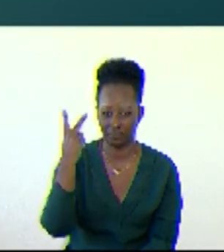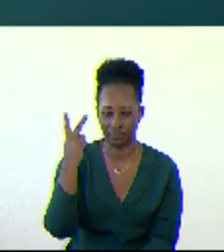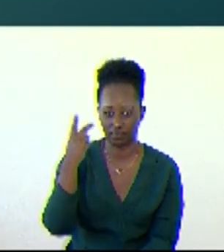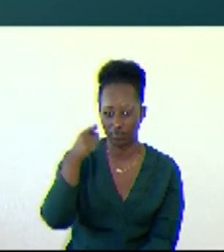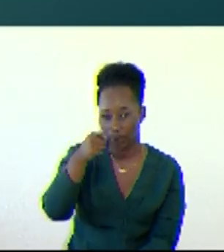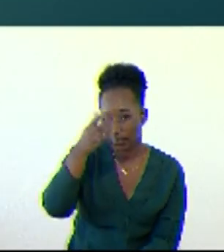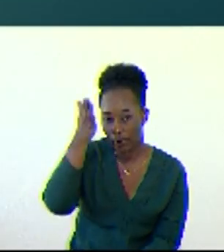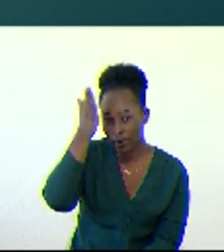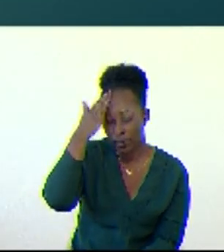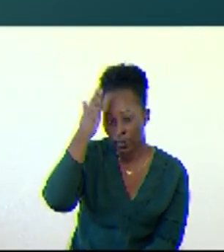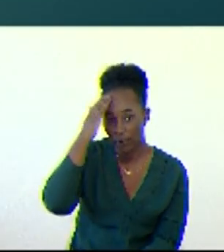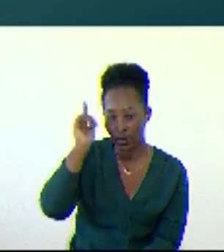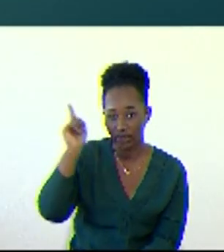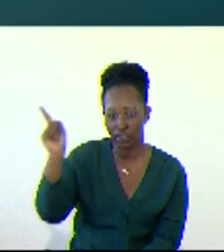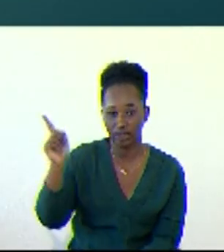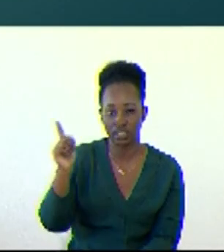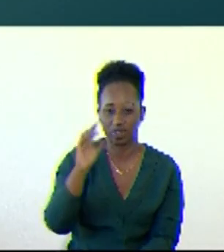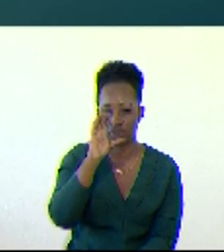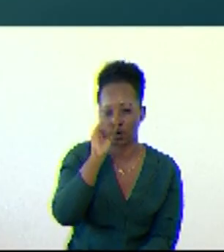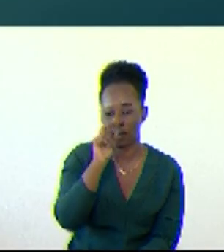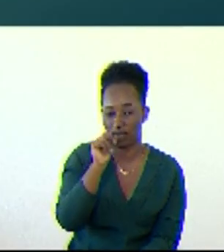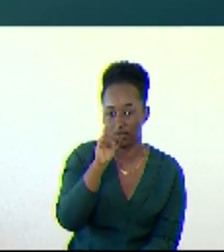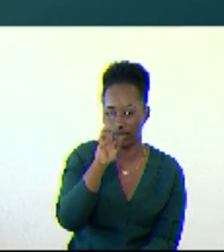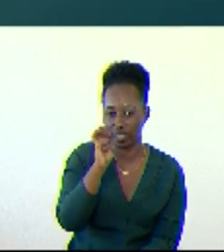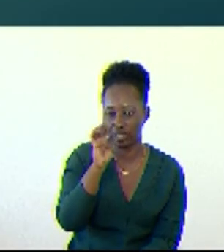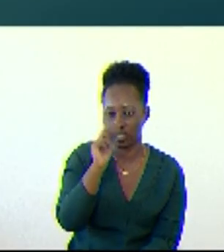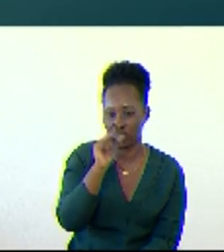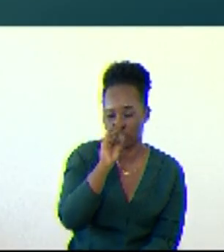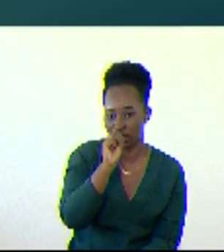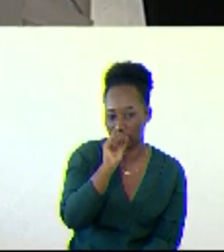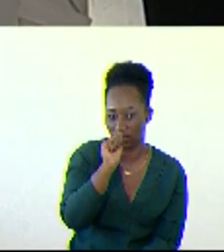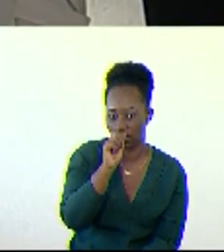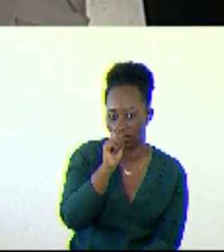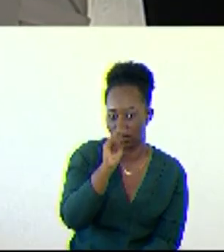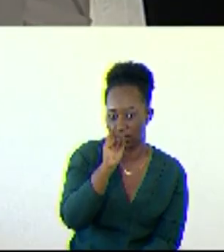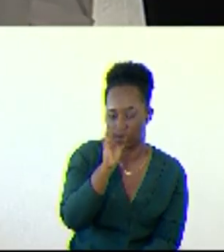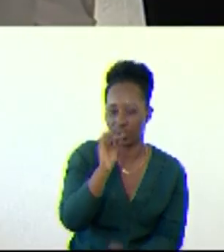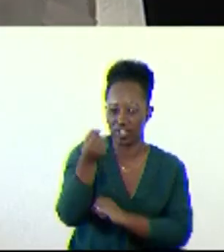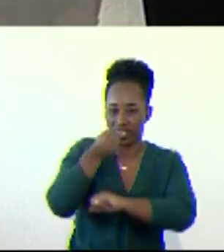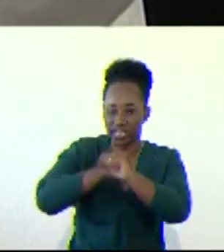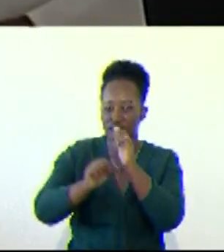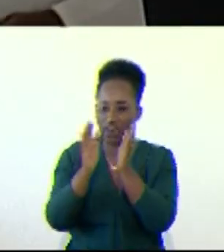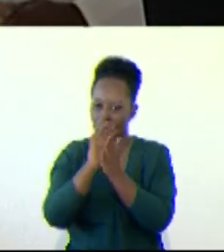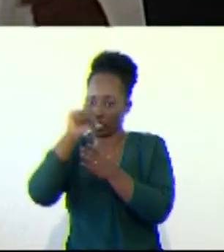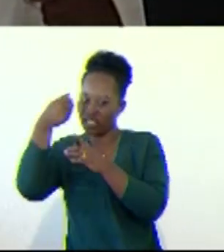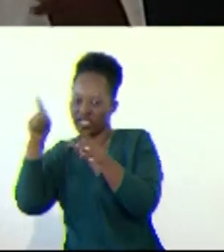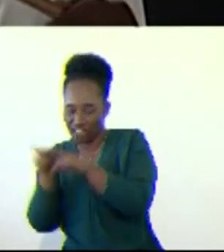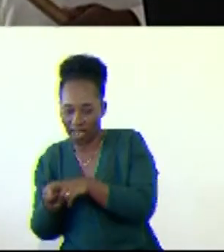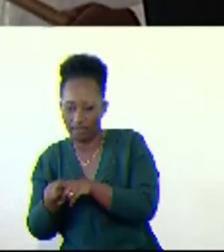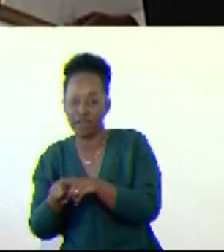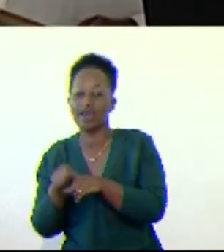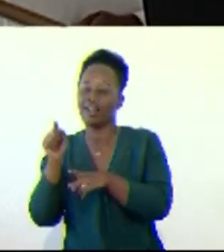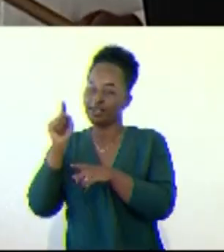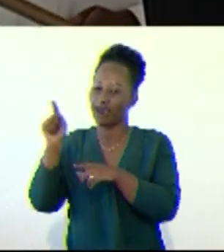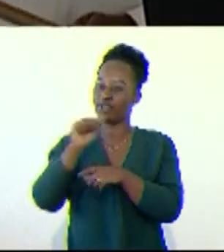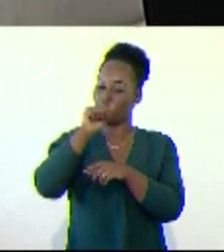You know, this is a condensation reaction, this is a condensation reaction, and the Brady's reagent, it is that